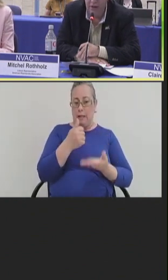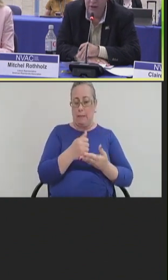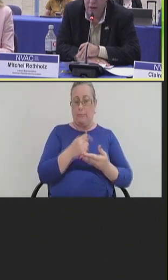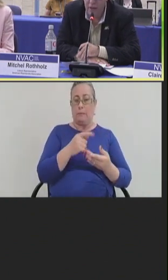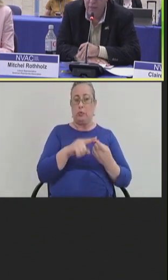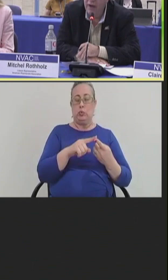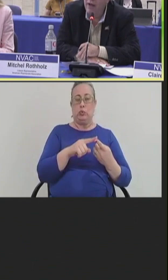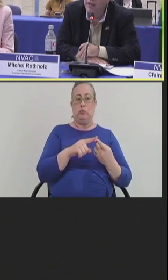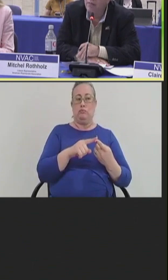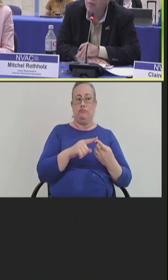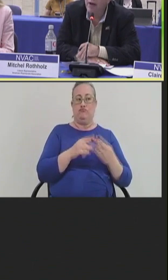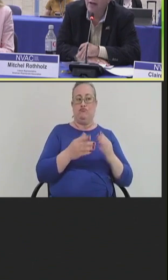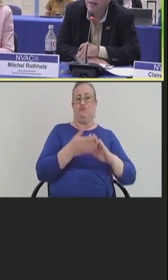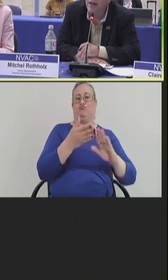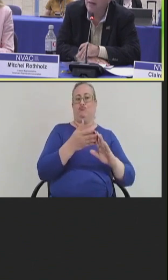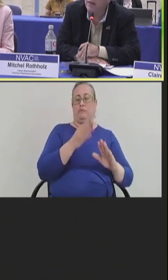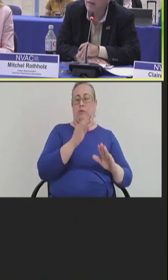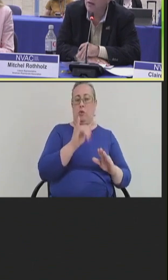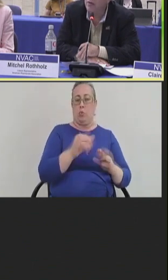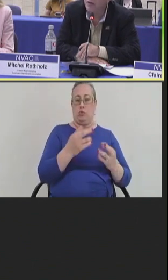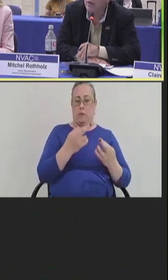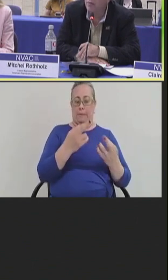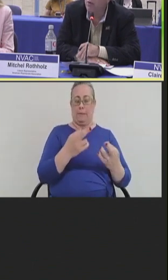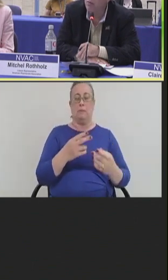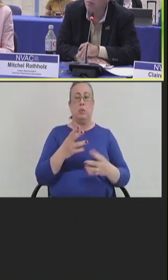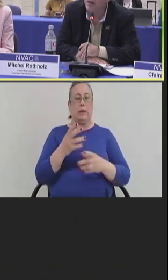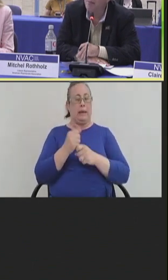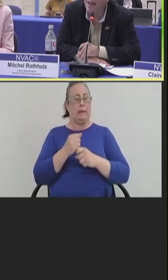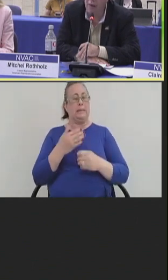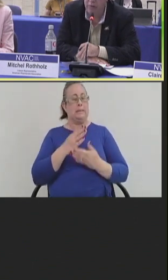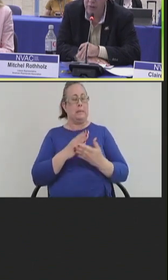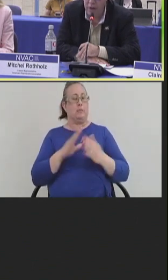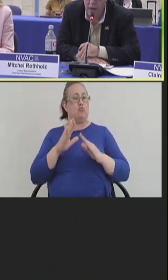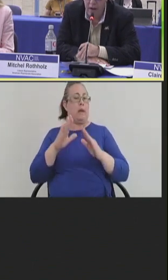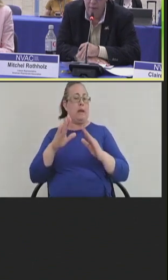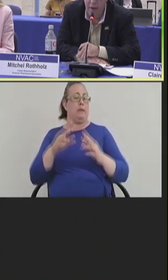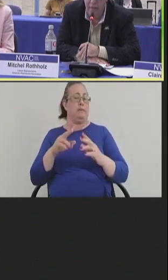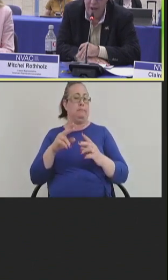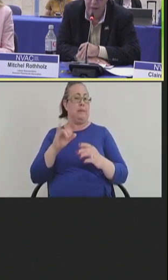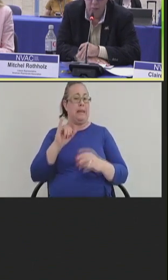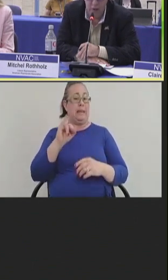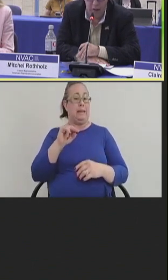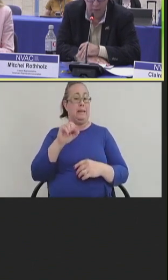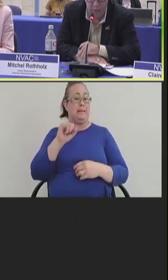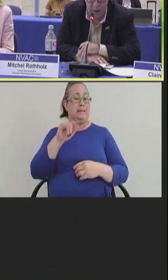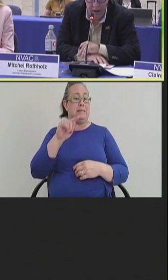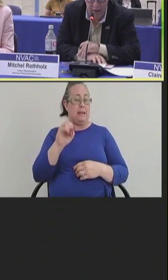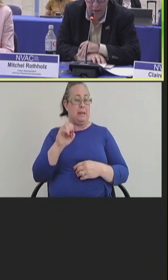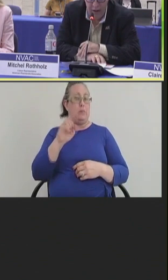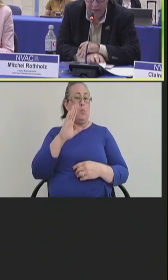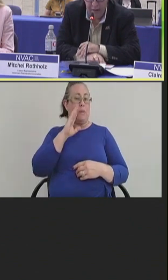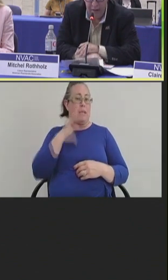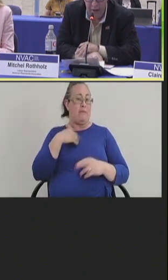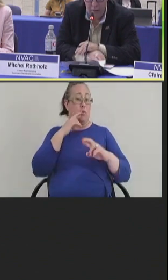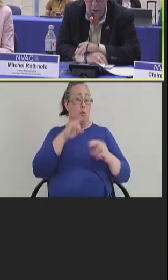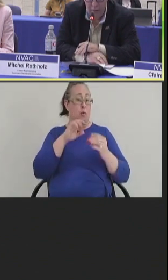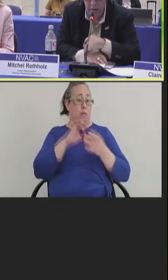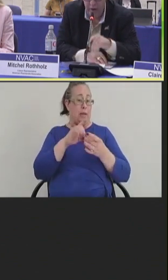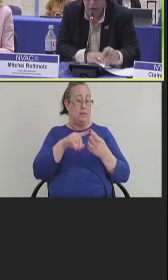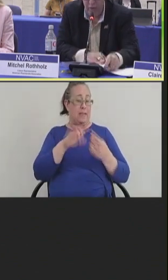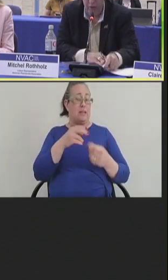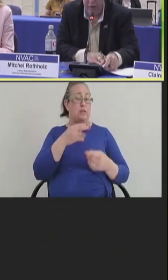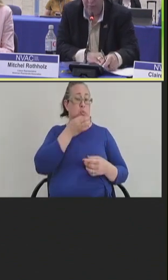recommendations. Gain some great insights into those, and a report will be coming out on that as well. And then lastly, we are